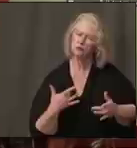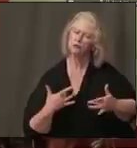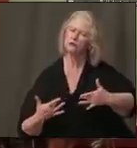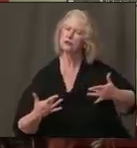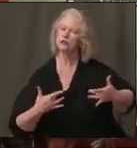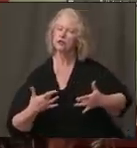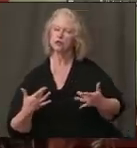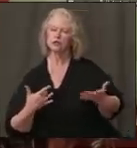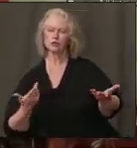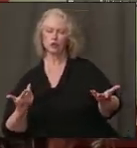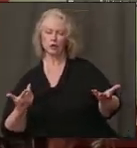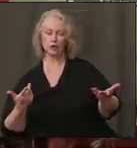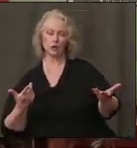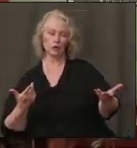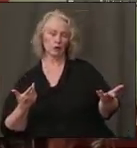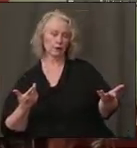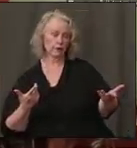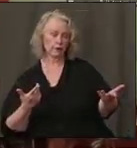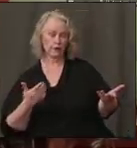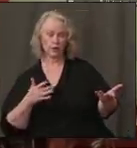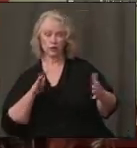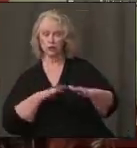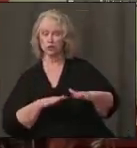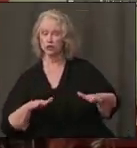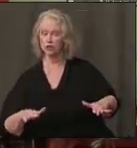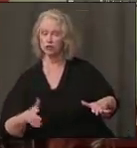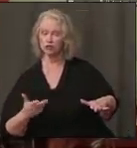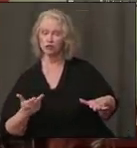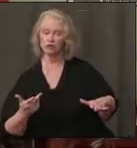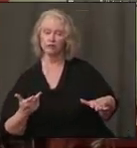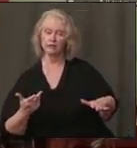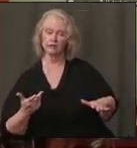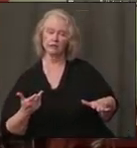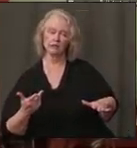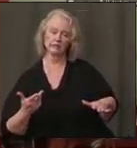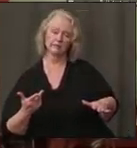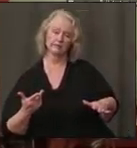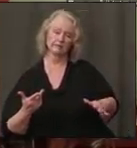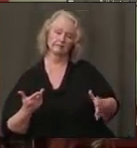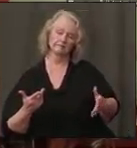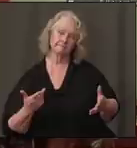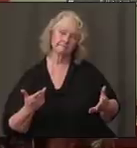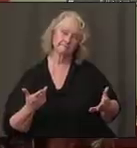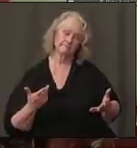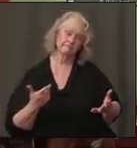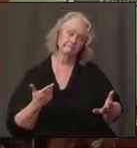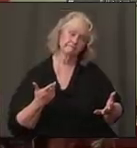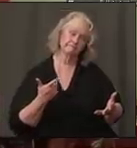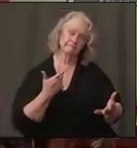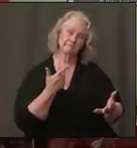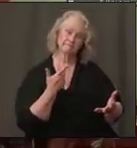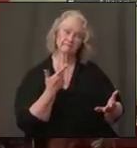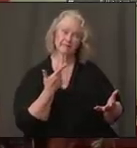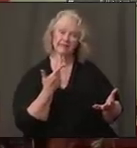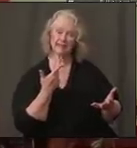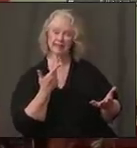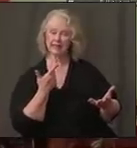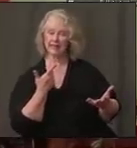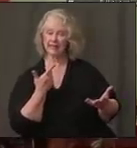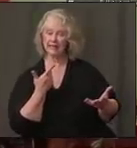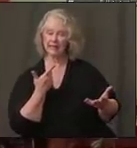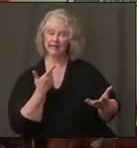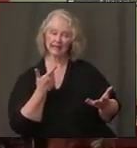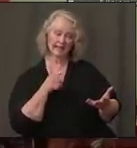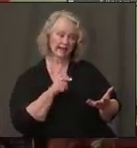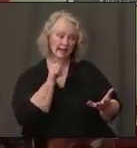is the downside of not having children who are perhaps at risk of places who are not